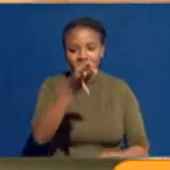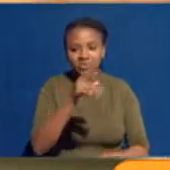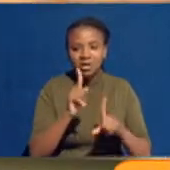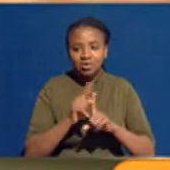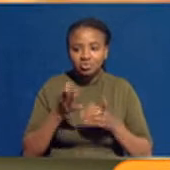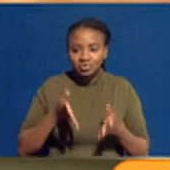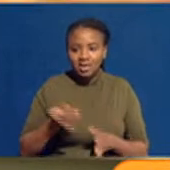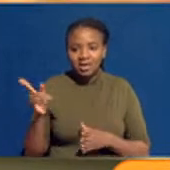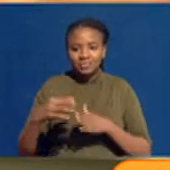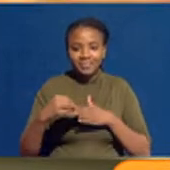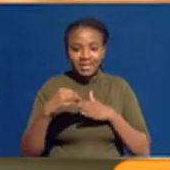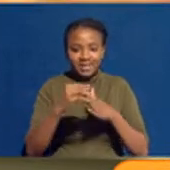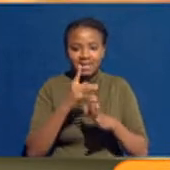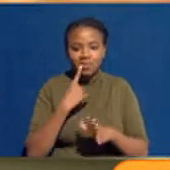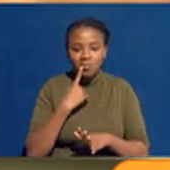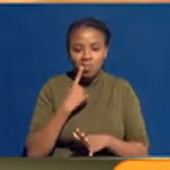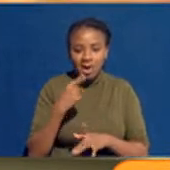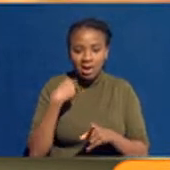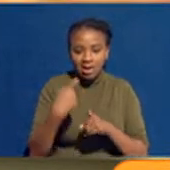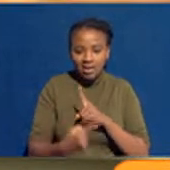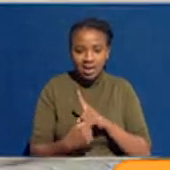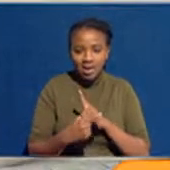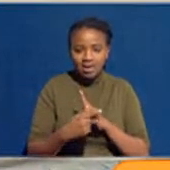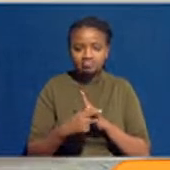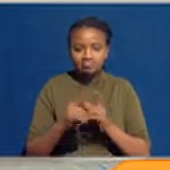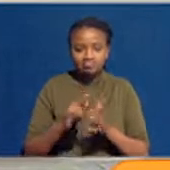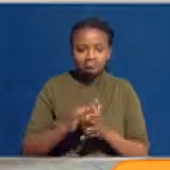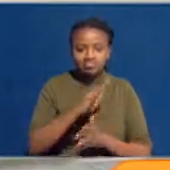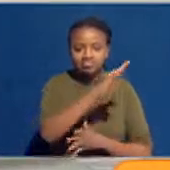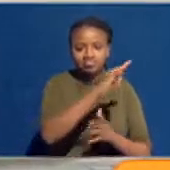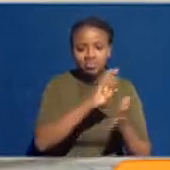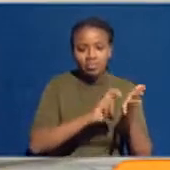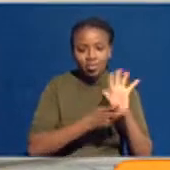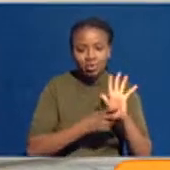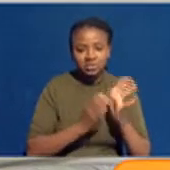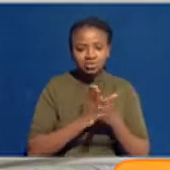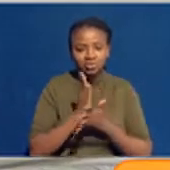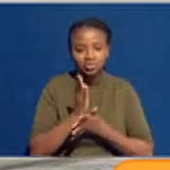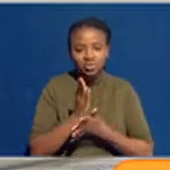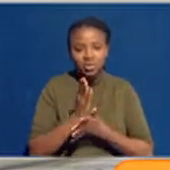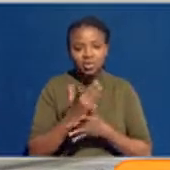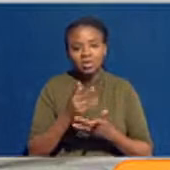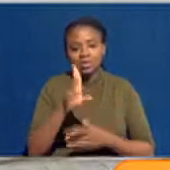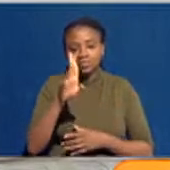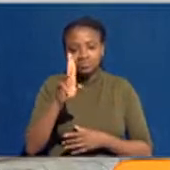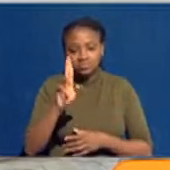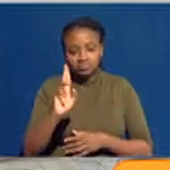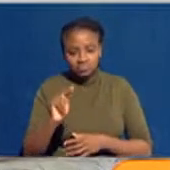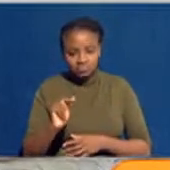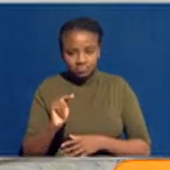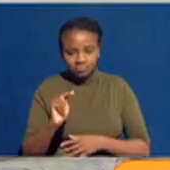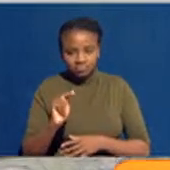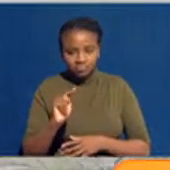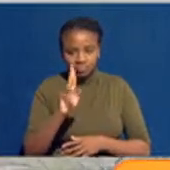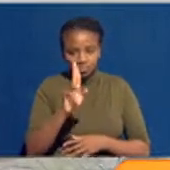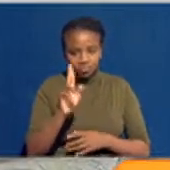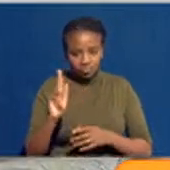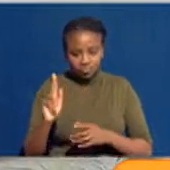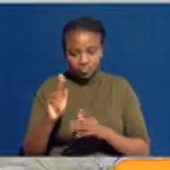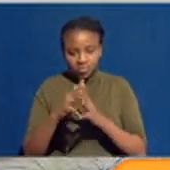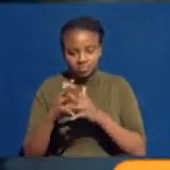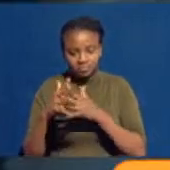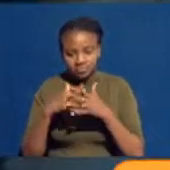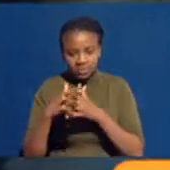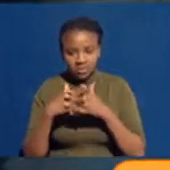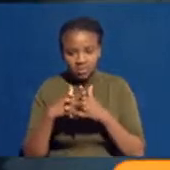leads the 100-year Starship Project through the United States Defense Advanced Research Projects Agency,